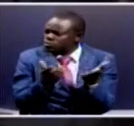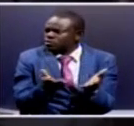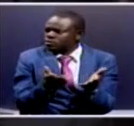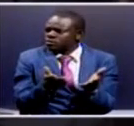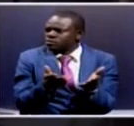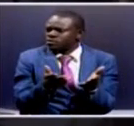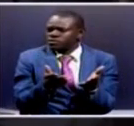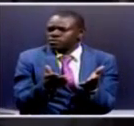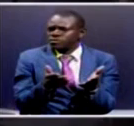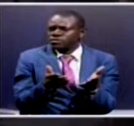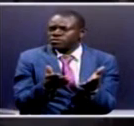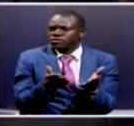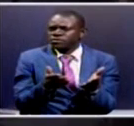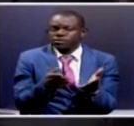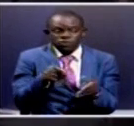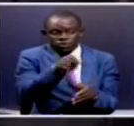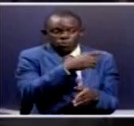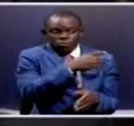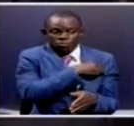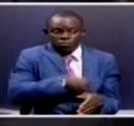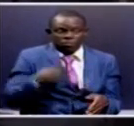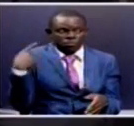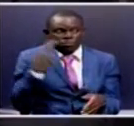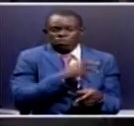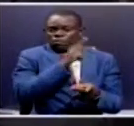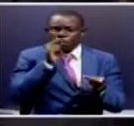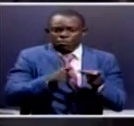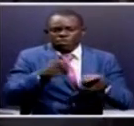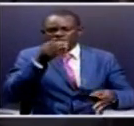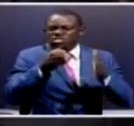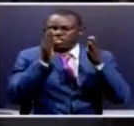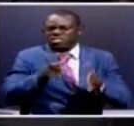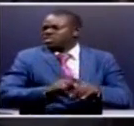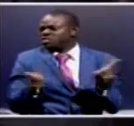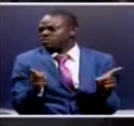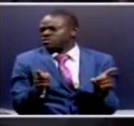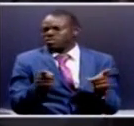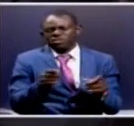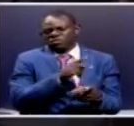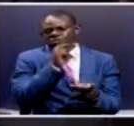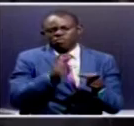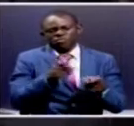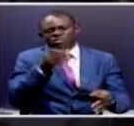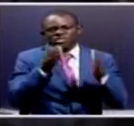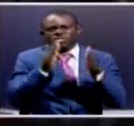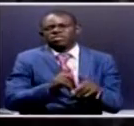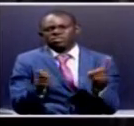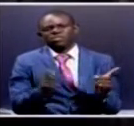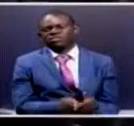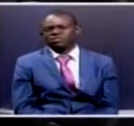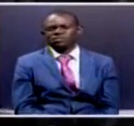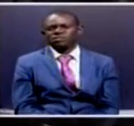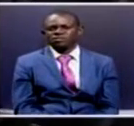judging? They are not judges in their own case. So what natural justice? These phrases, we just